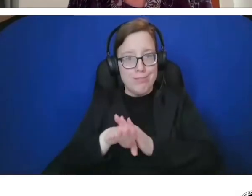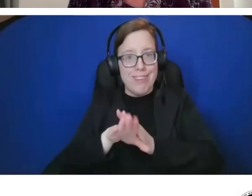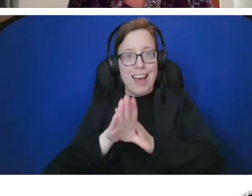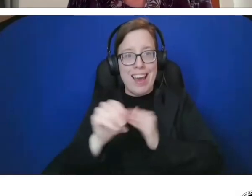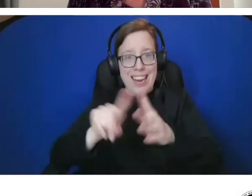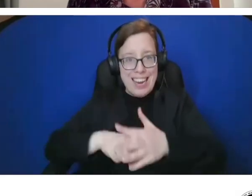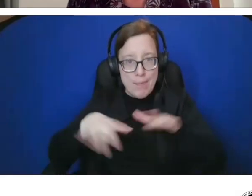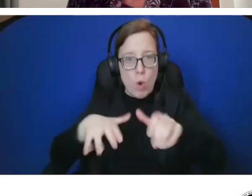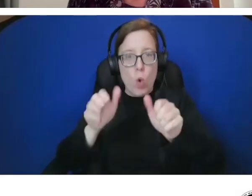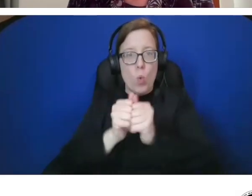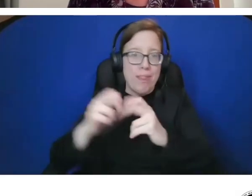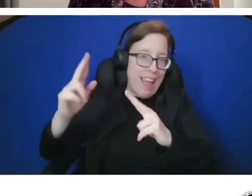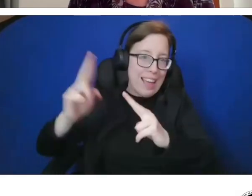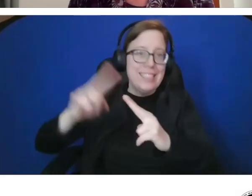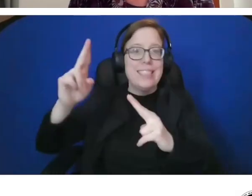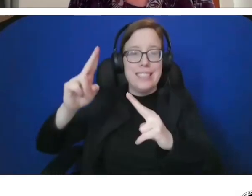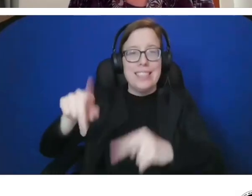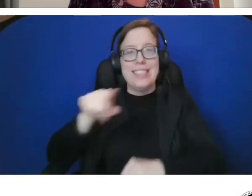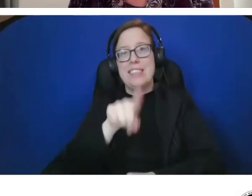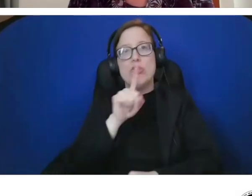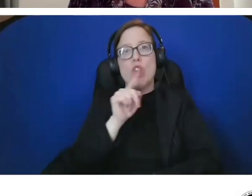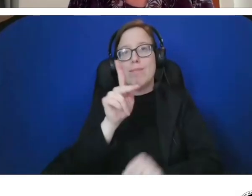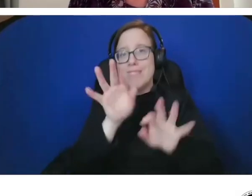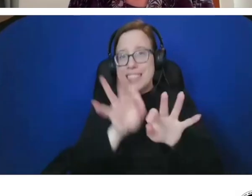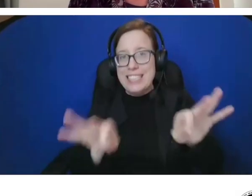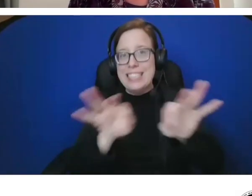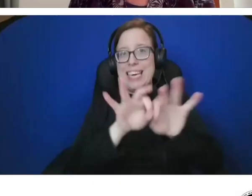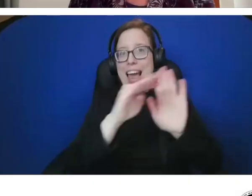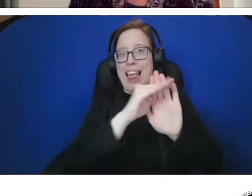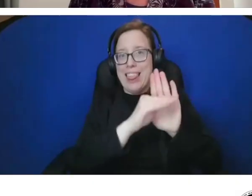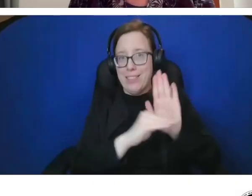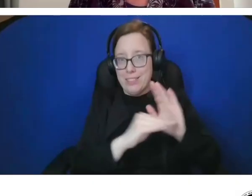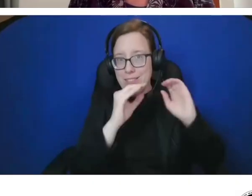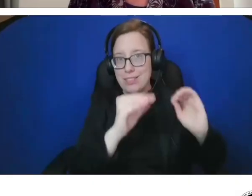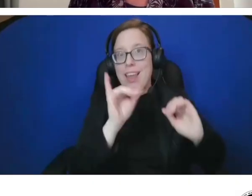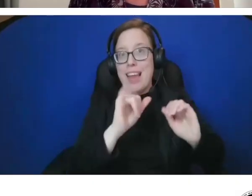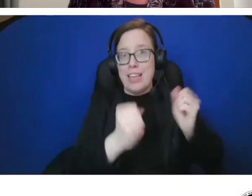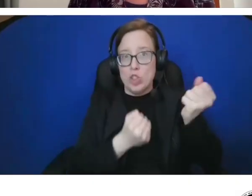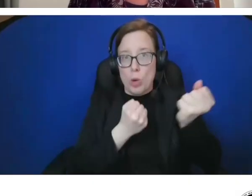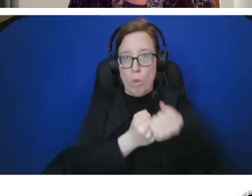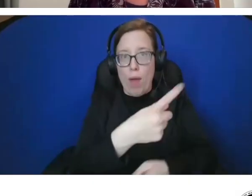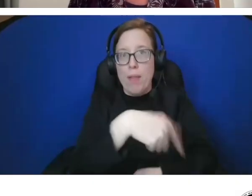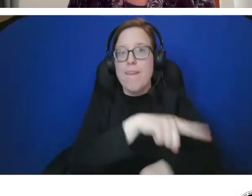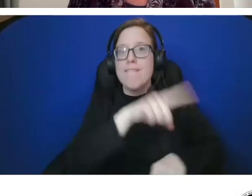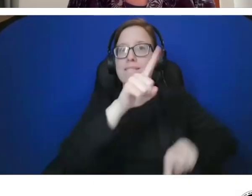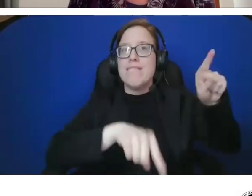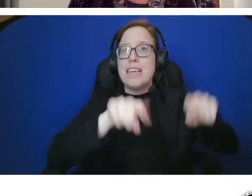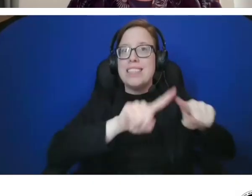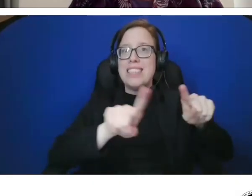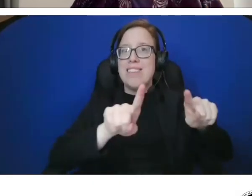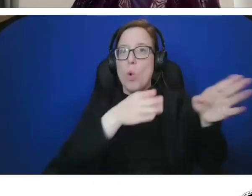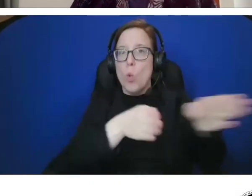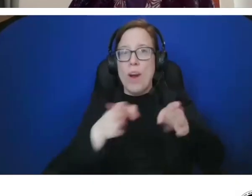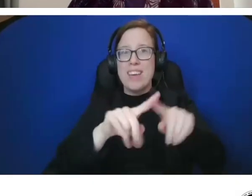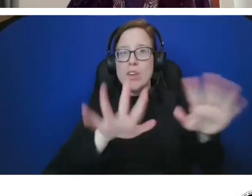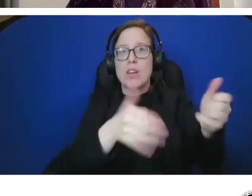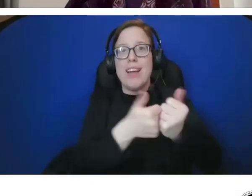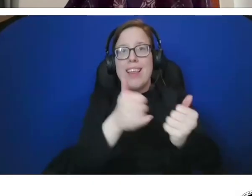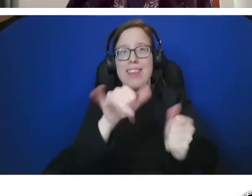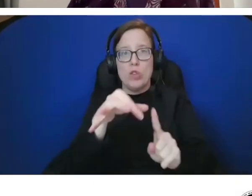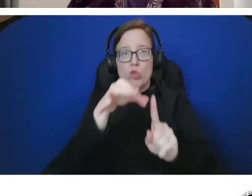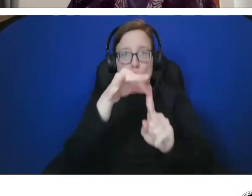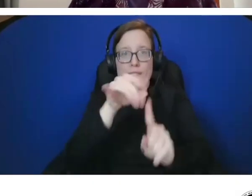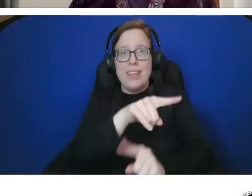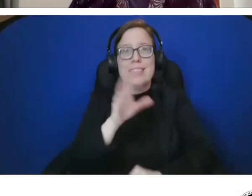implement with excellence. These are key lessons that support them in various challenges that they